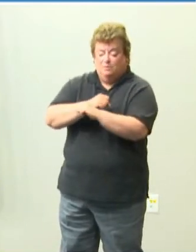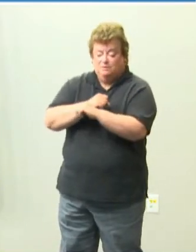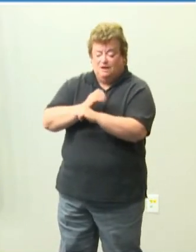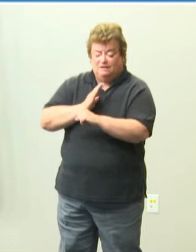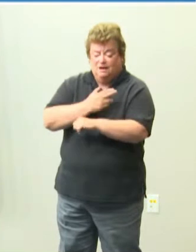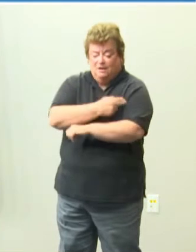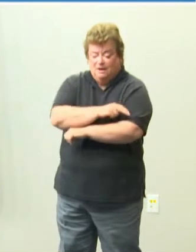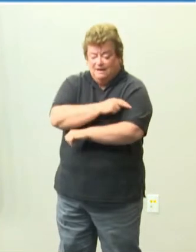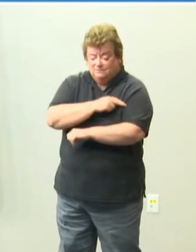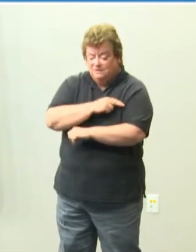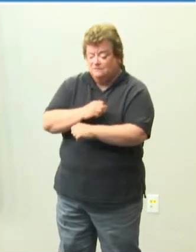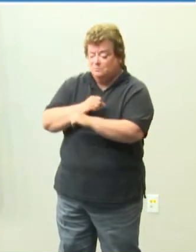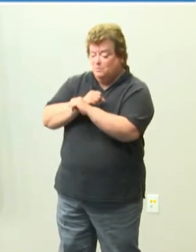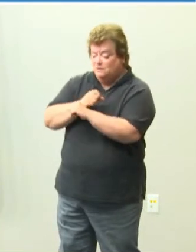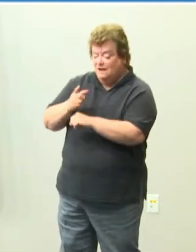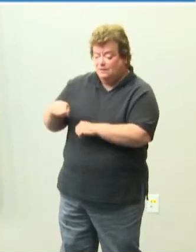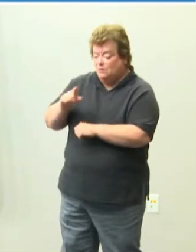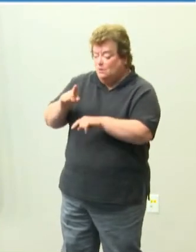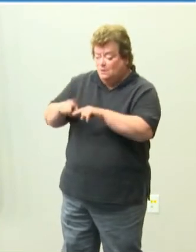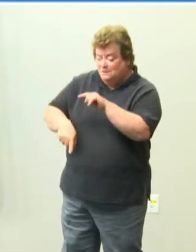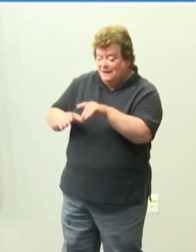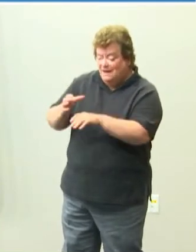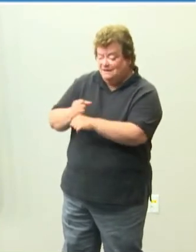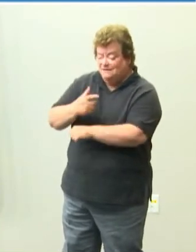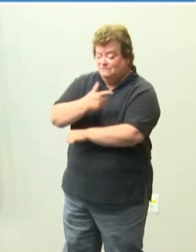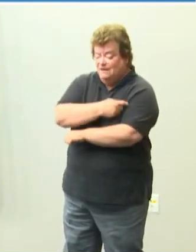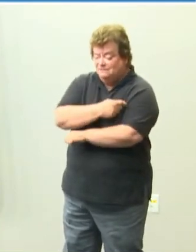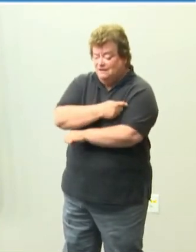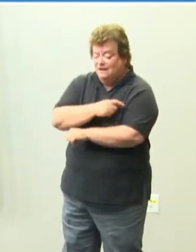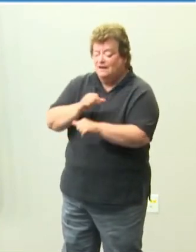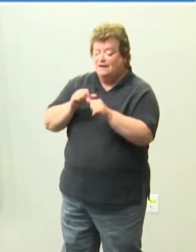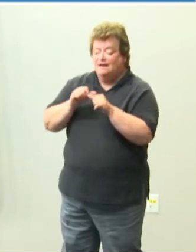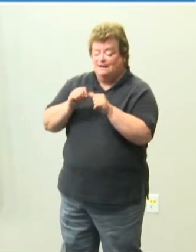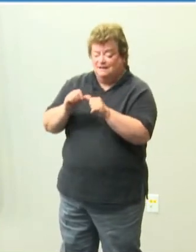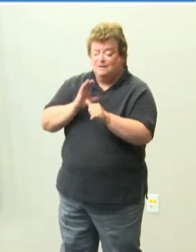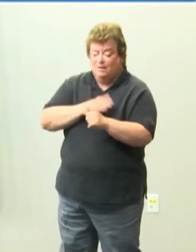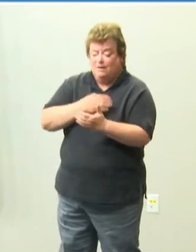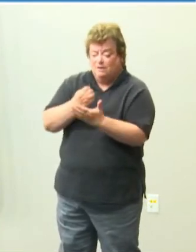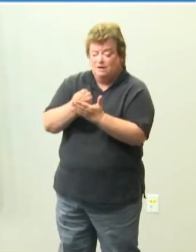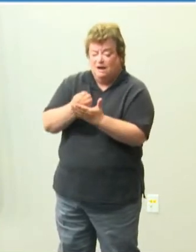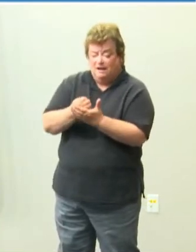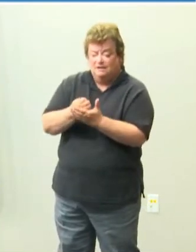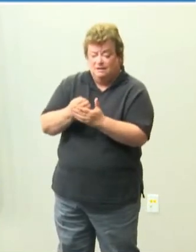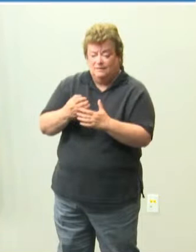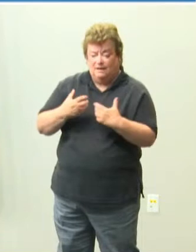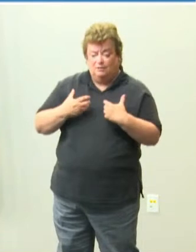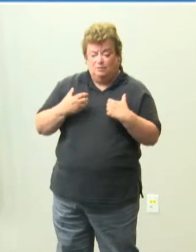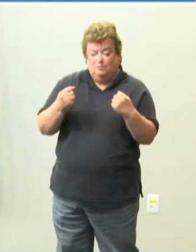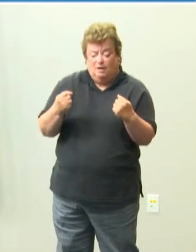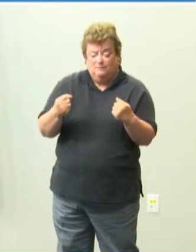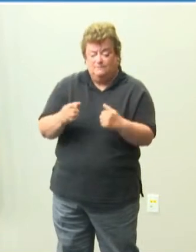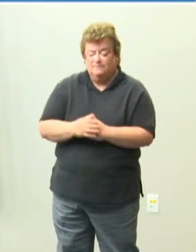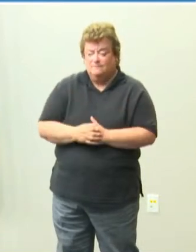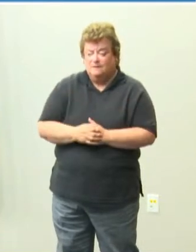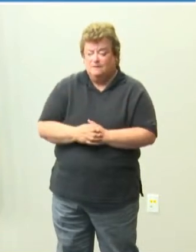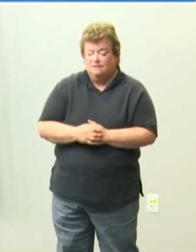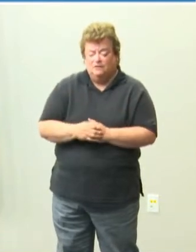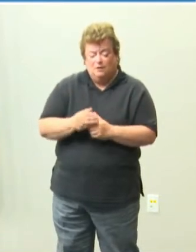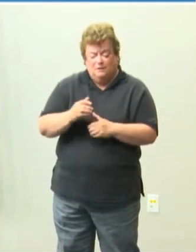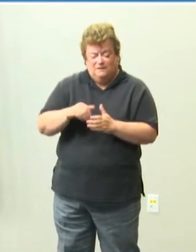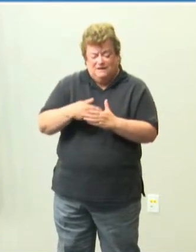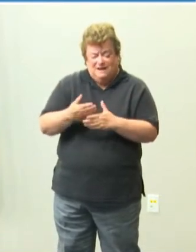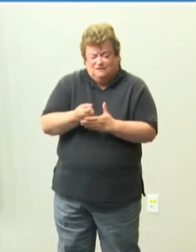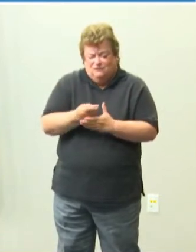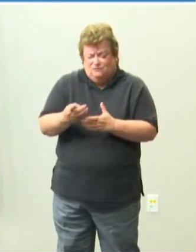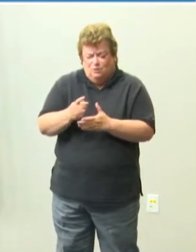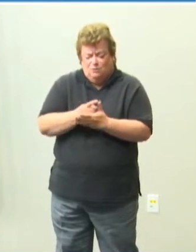to be vaccinated, and keep our economy thriving matter. The next few weeks are critical. Good